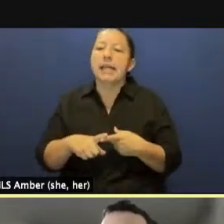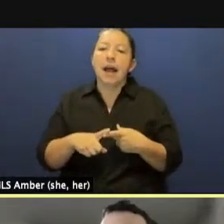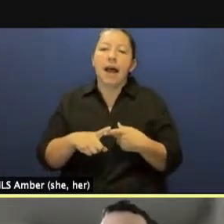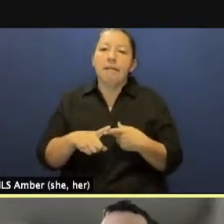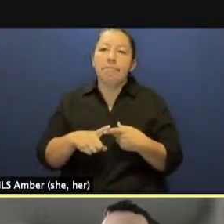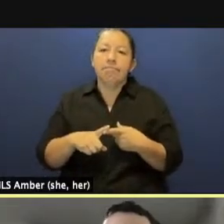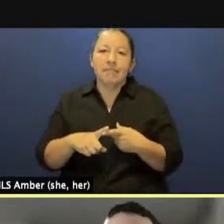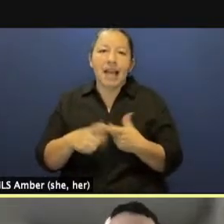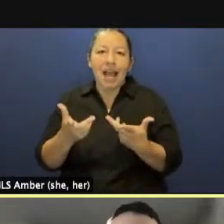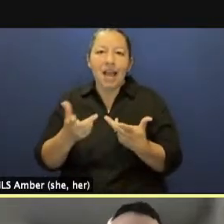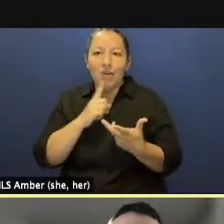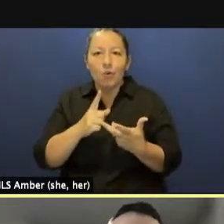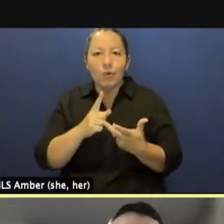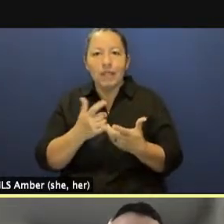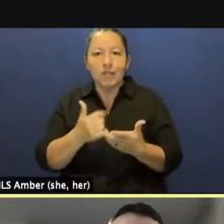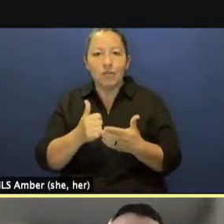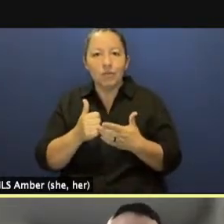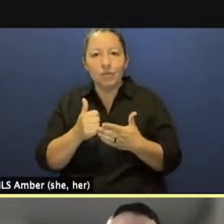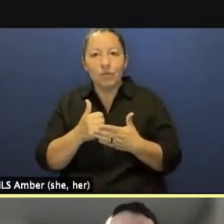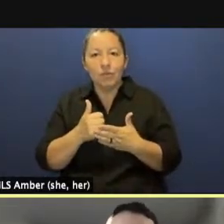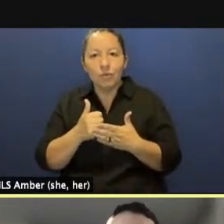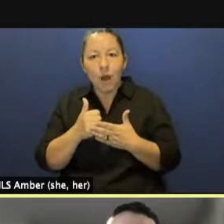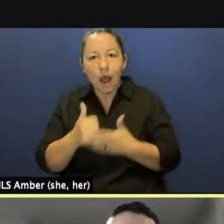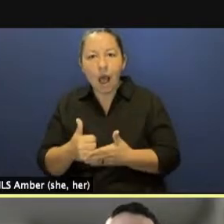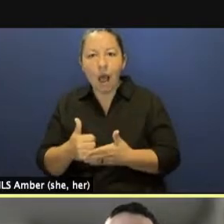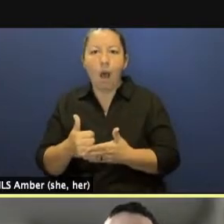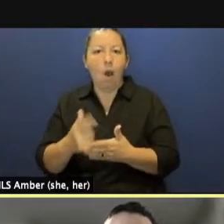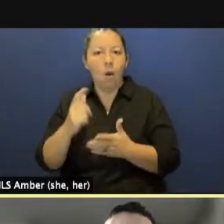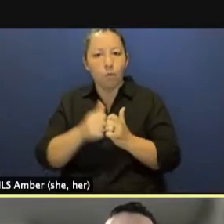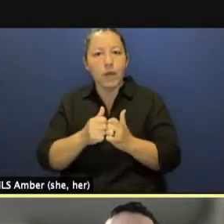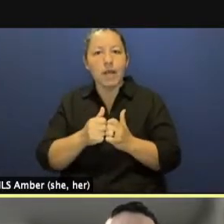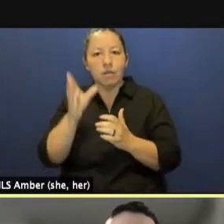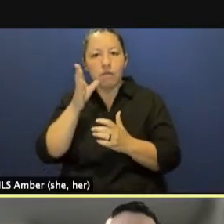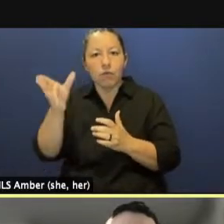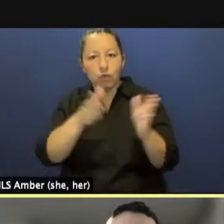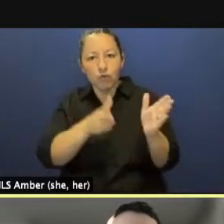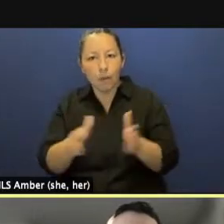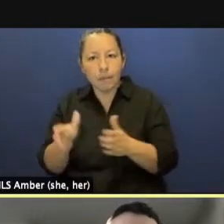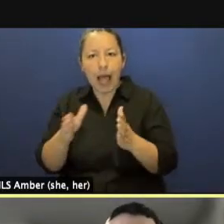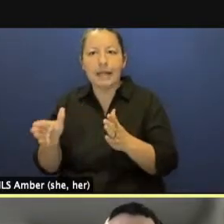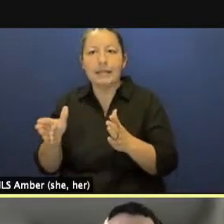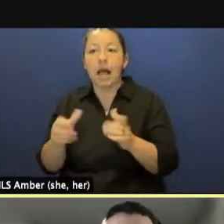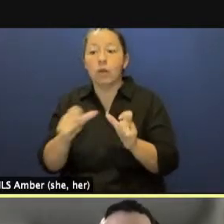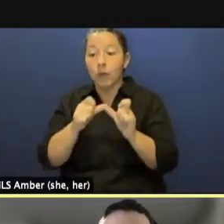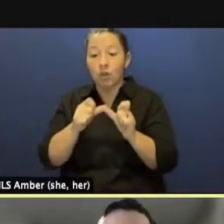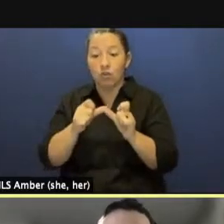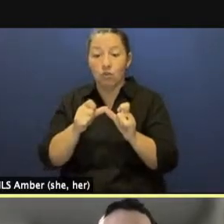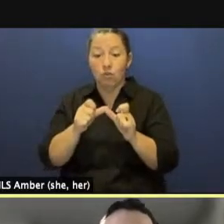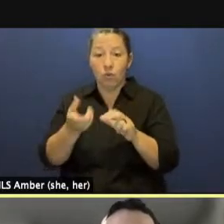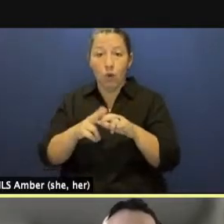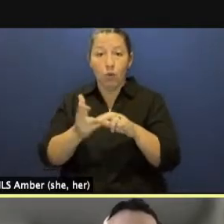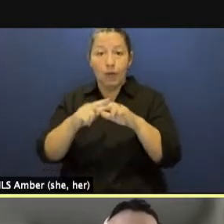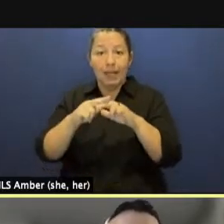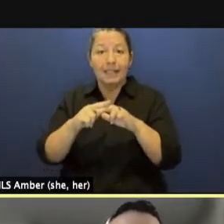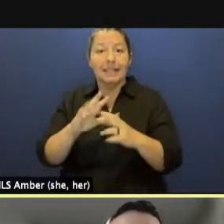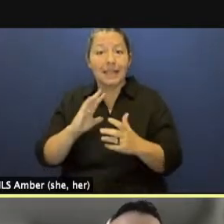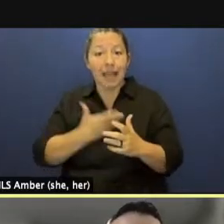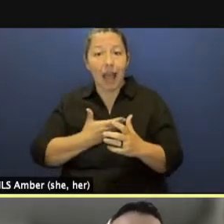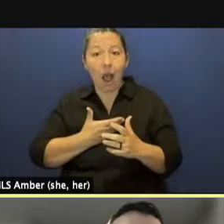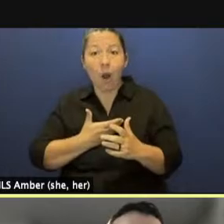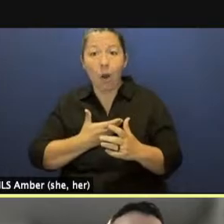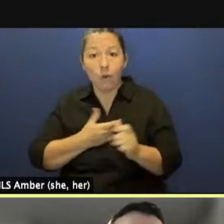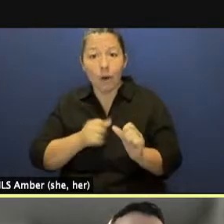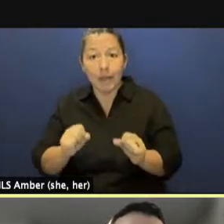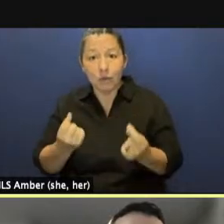help for the fifth one to prepare a future pilot plan. So as we scale up and get closer to application scale, we need to answer